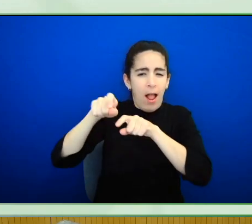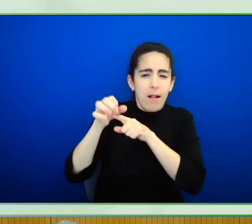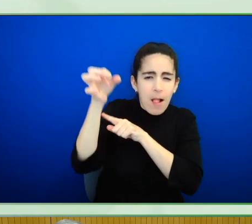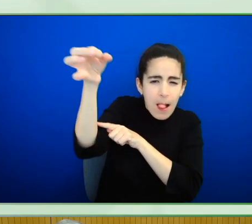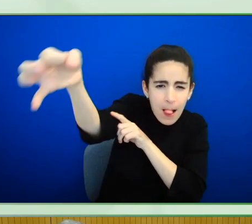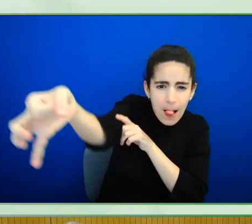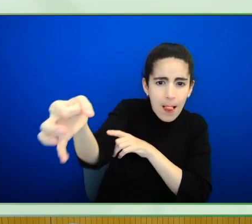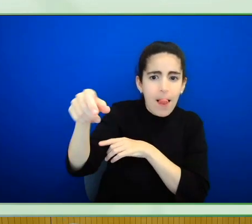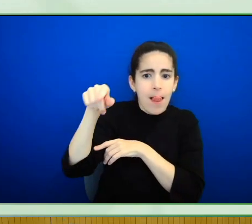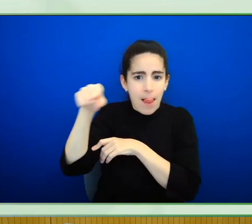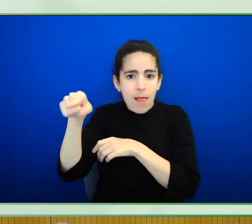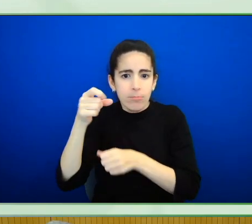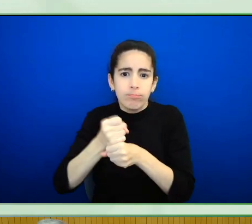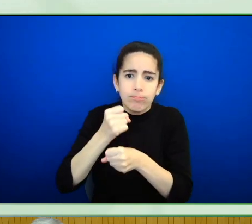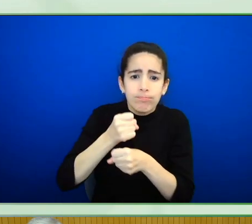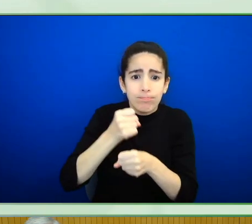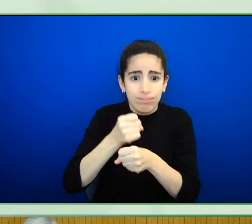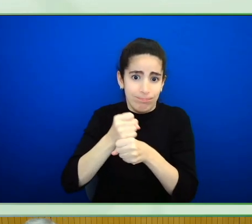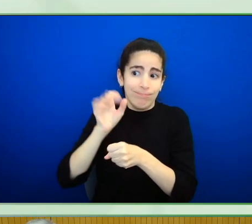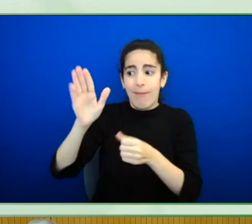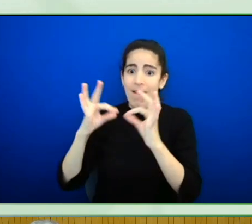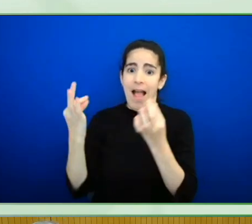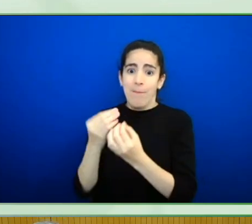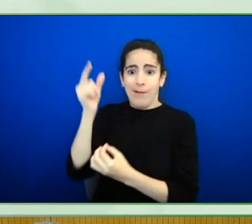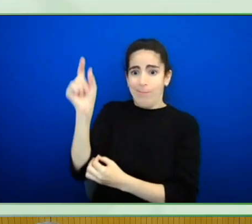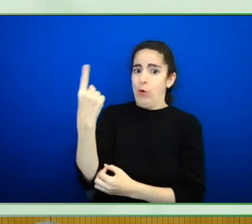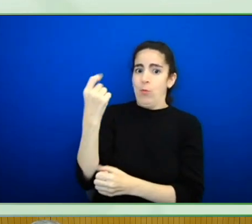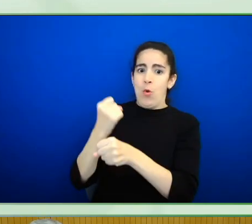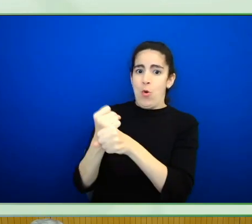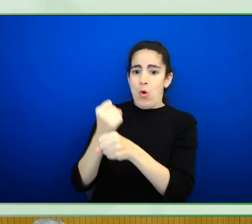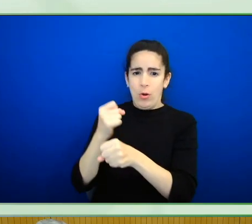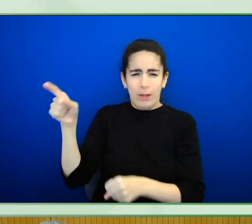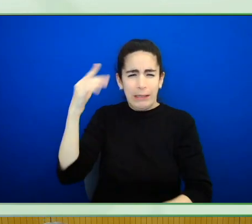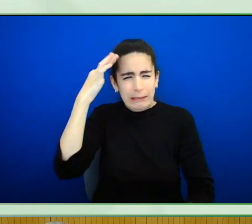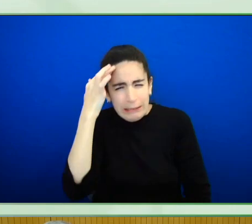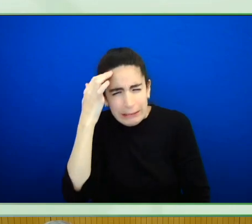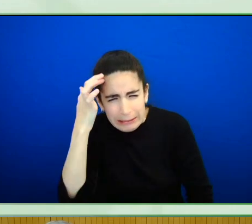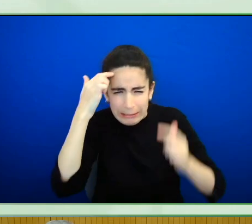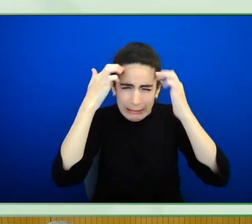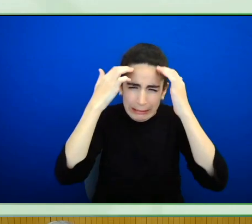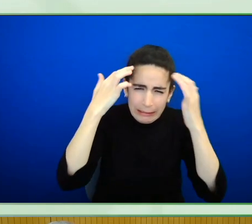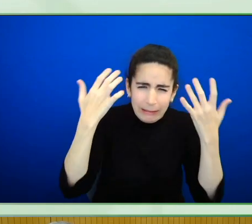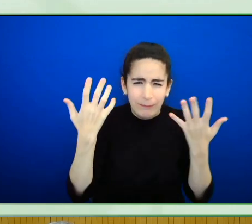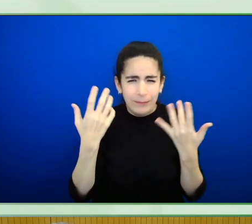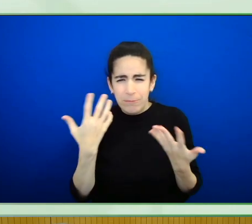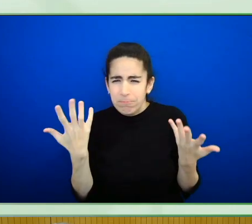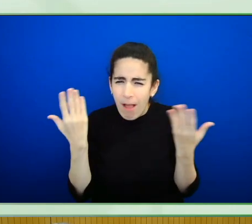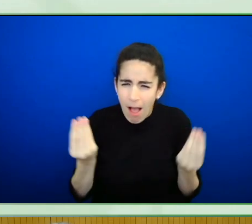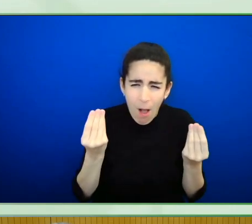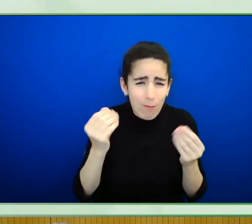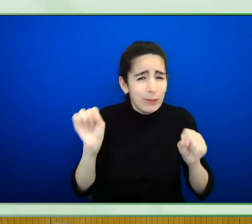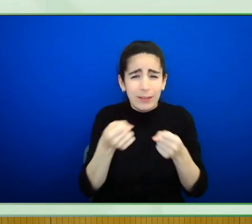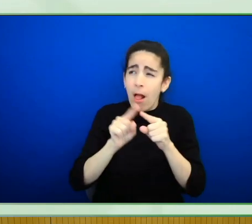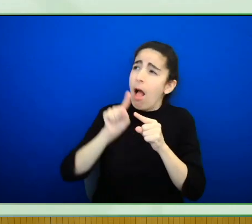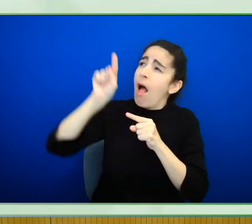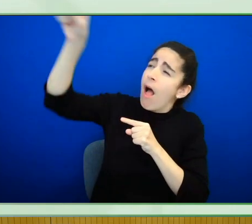headache, he had refractive errors, but he couldn't afford to go to a nearby sub-district hospital, which we have already